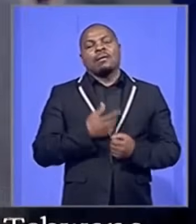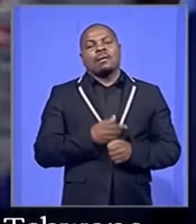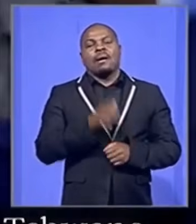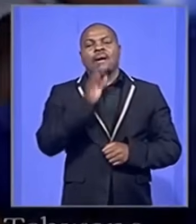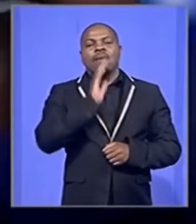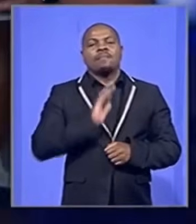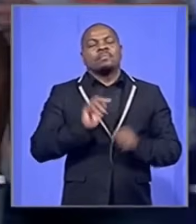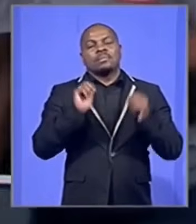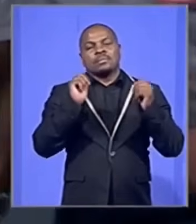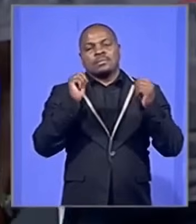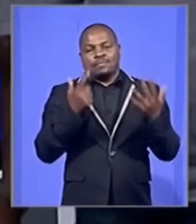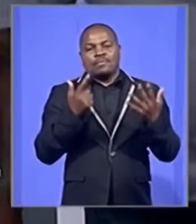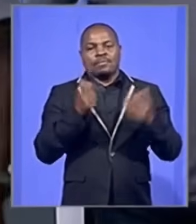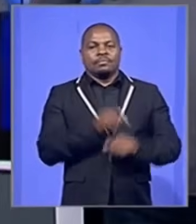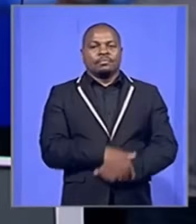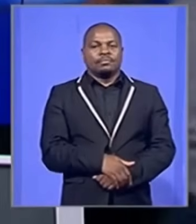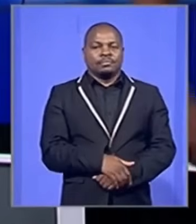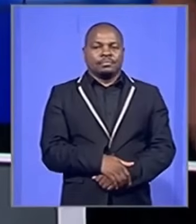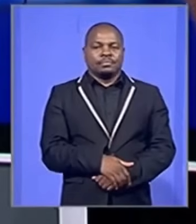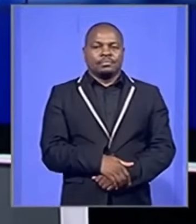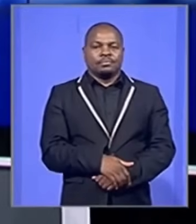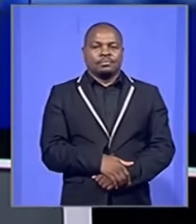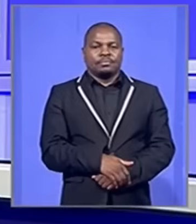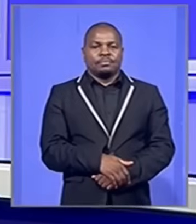bosupa. Phesinkatlo SABC News.